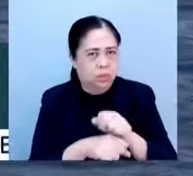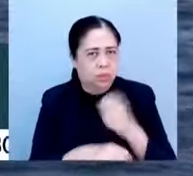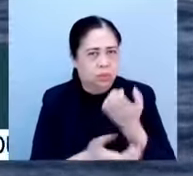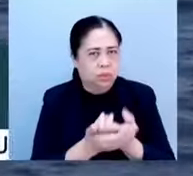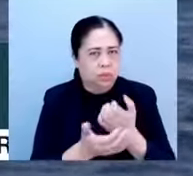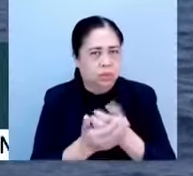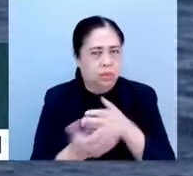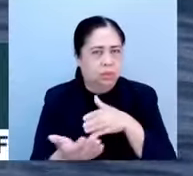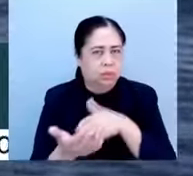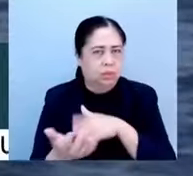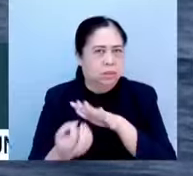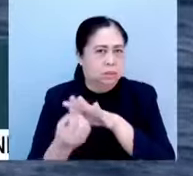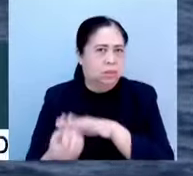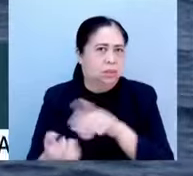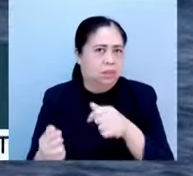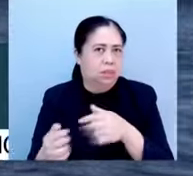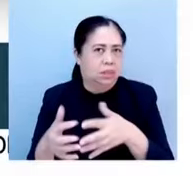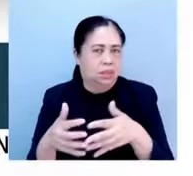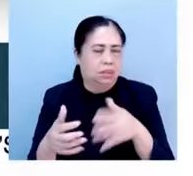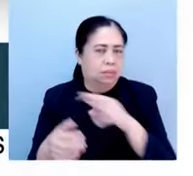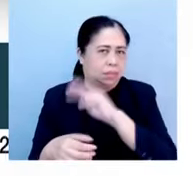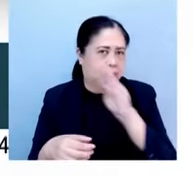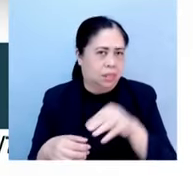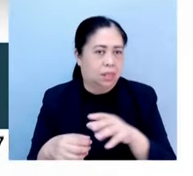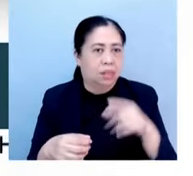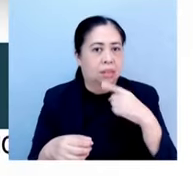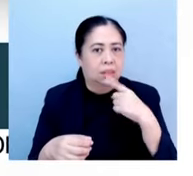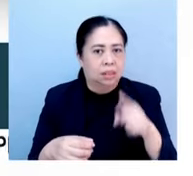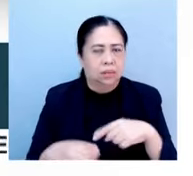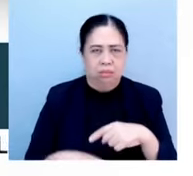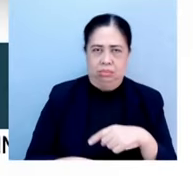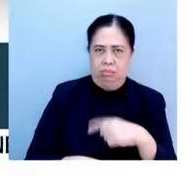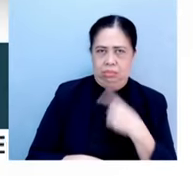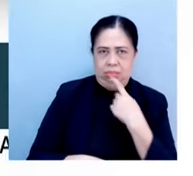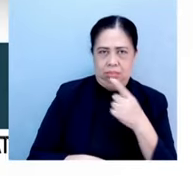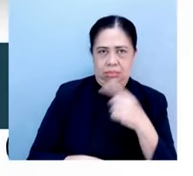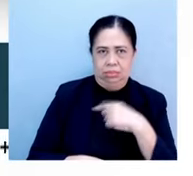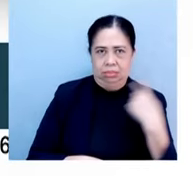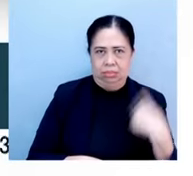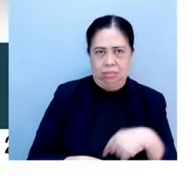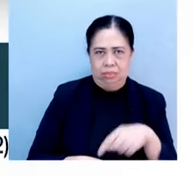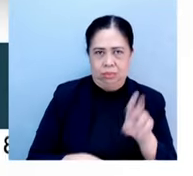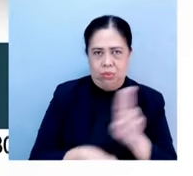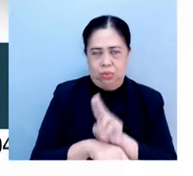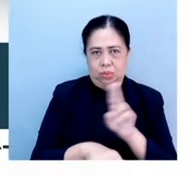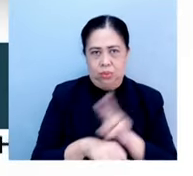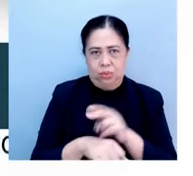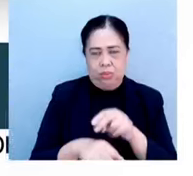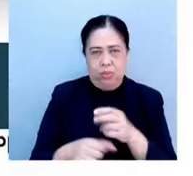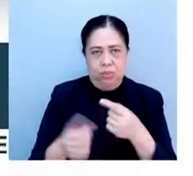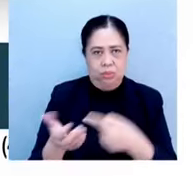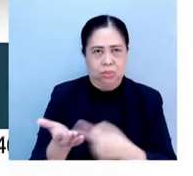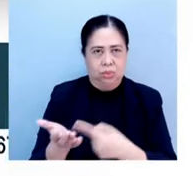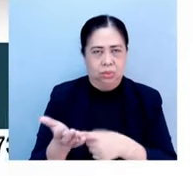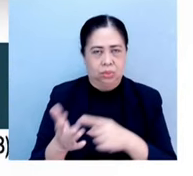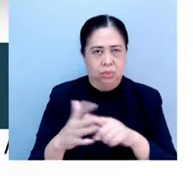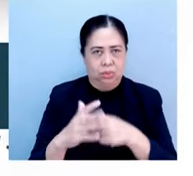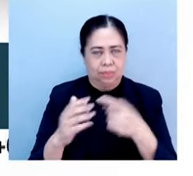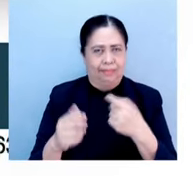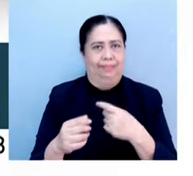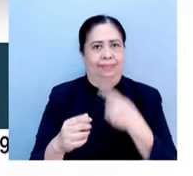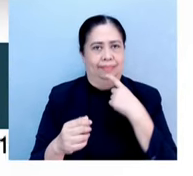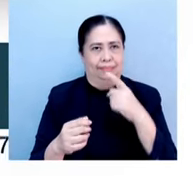against Manila. The Chinese embassy slams Romualdez, saying he only used the maritime dispute to launch a malicious